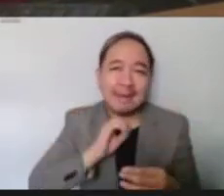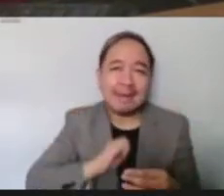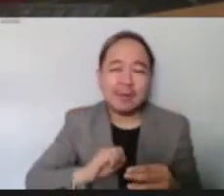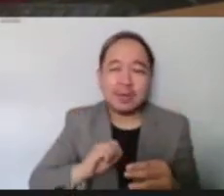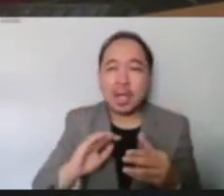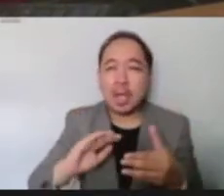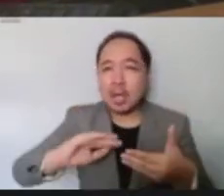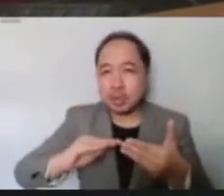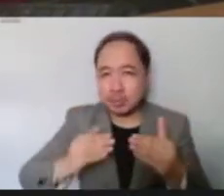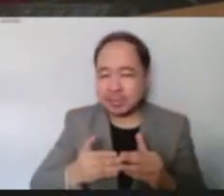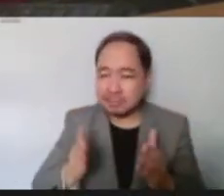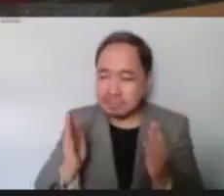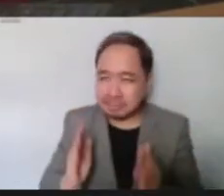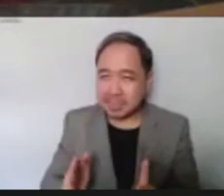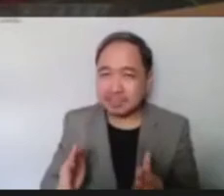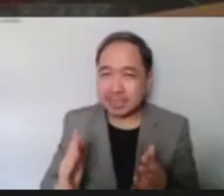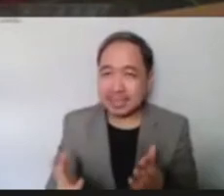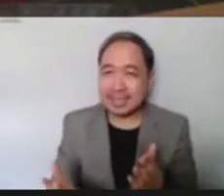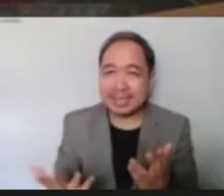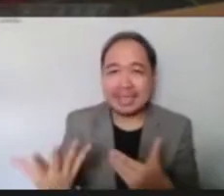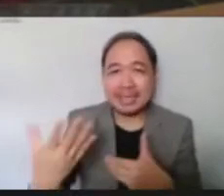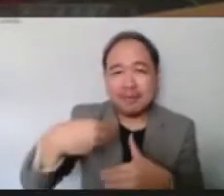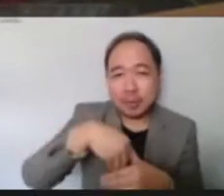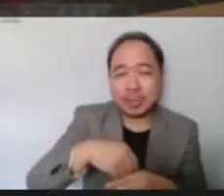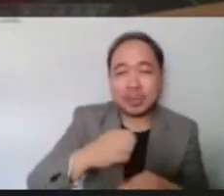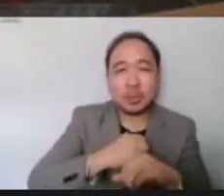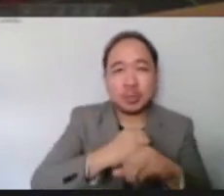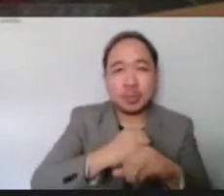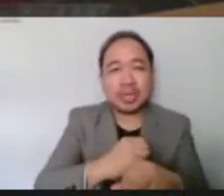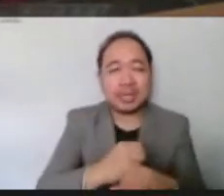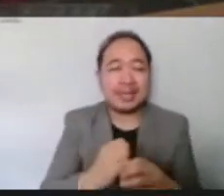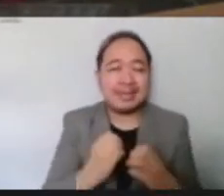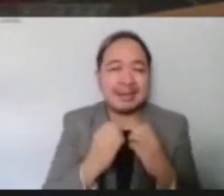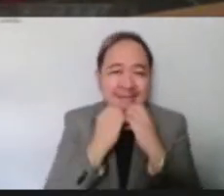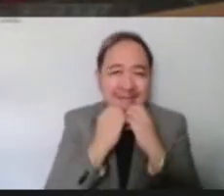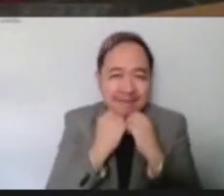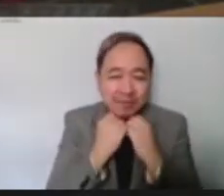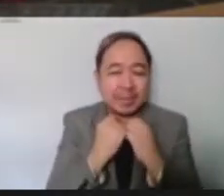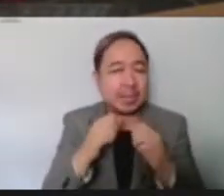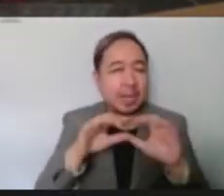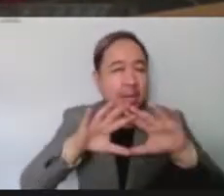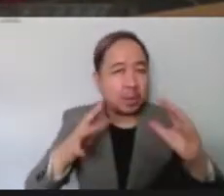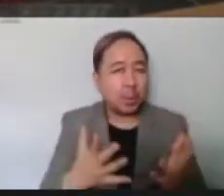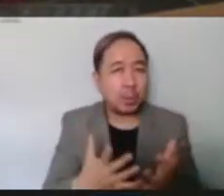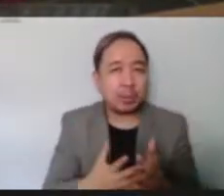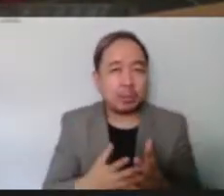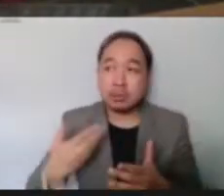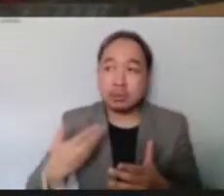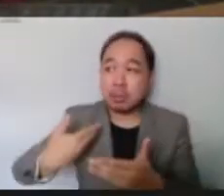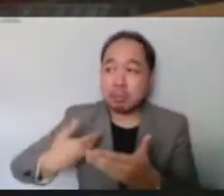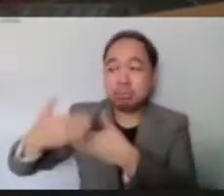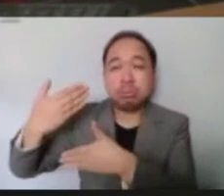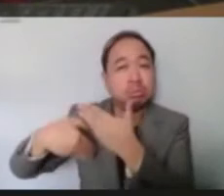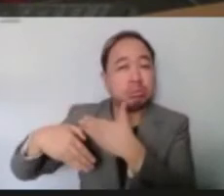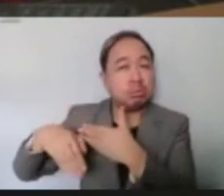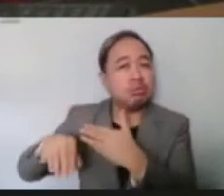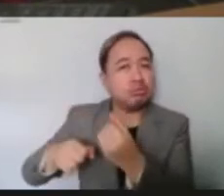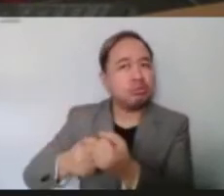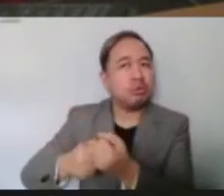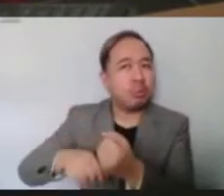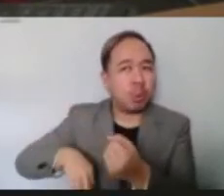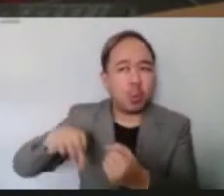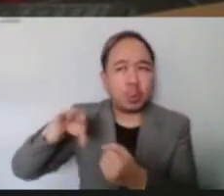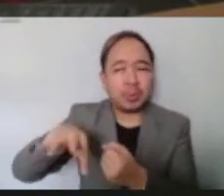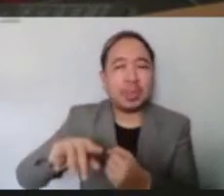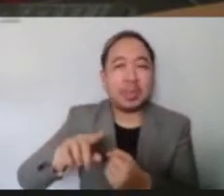crucial to be integrated in protection and conservation of the planet based on our historical contributions but often